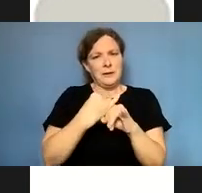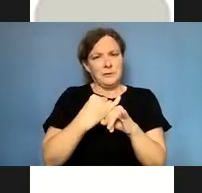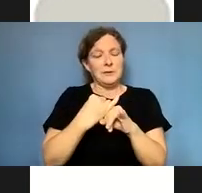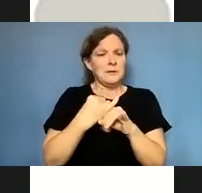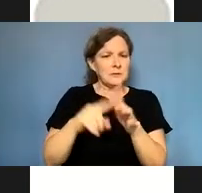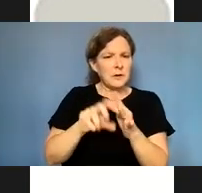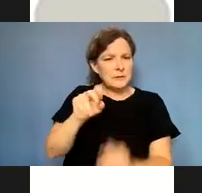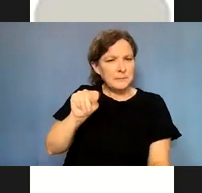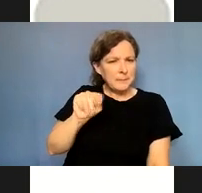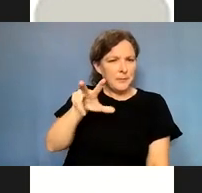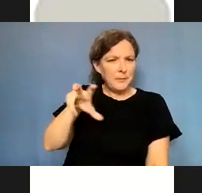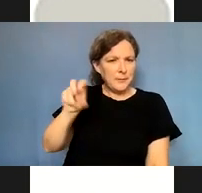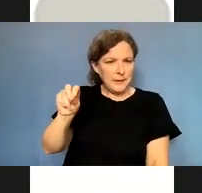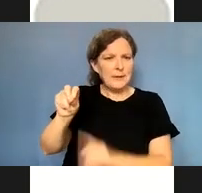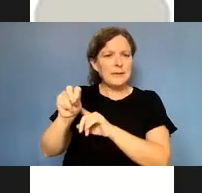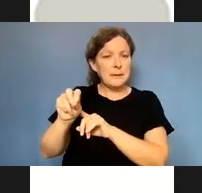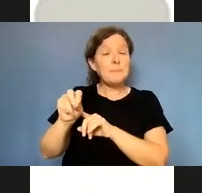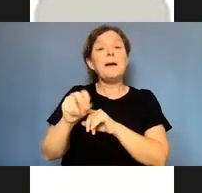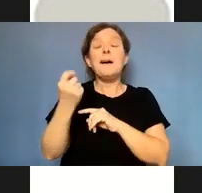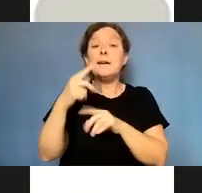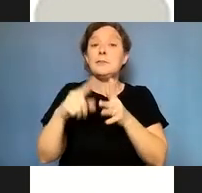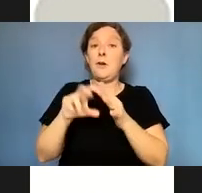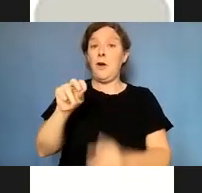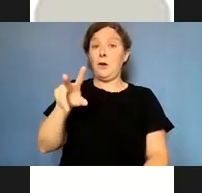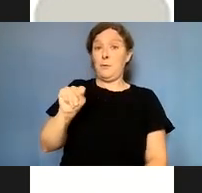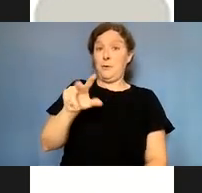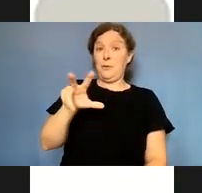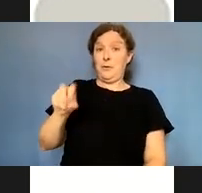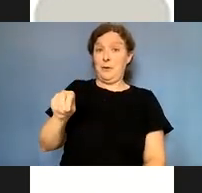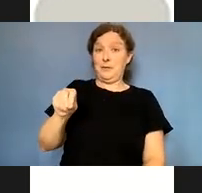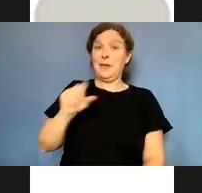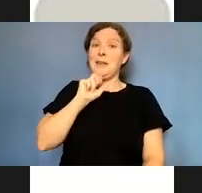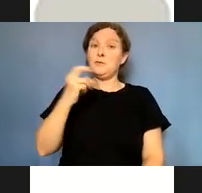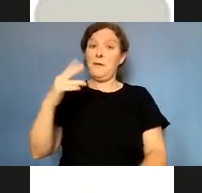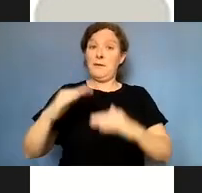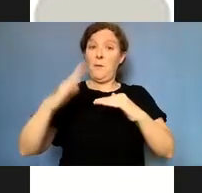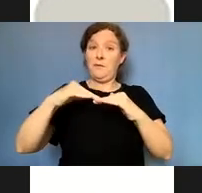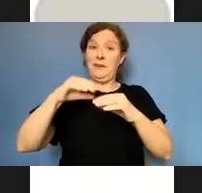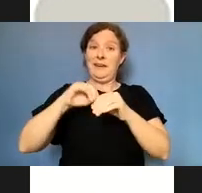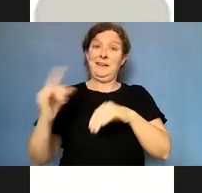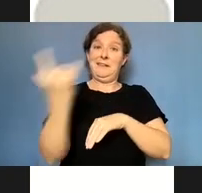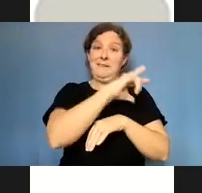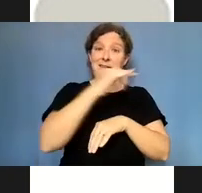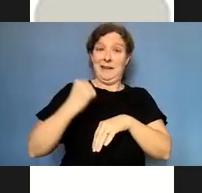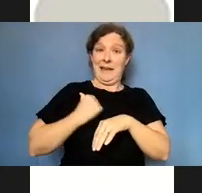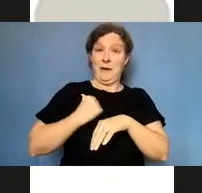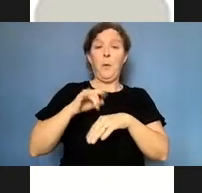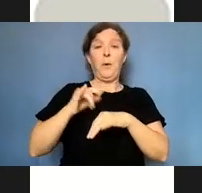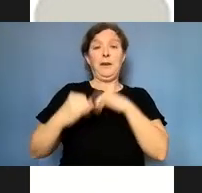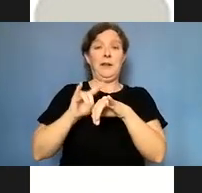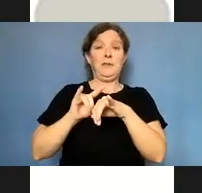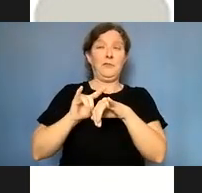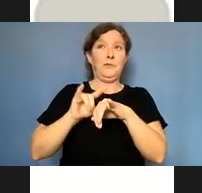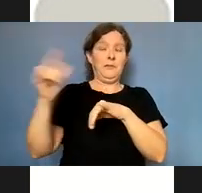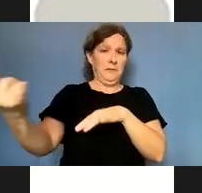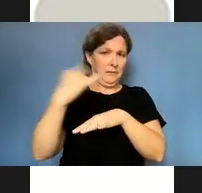of caveats. Beginning on October 30th, those aged 12 and older traveling within Canada or departing internationally from a Canadian